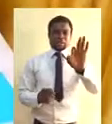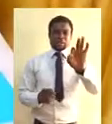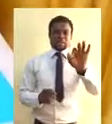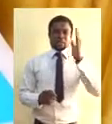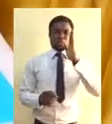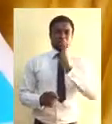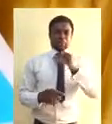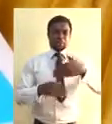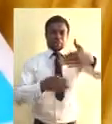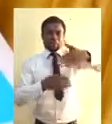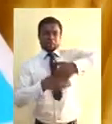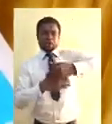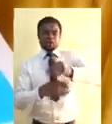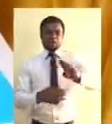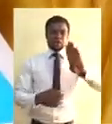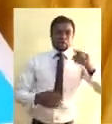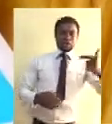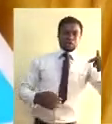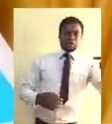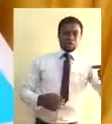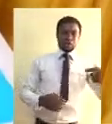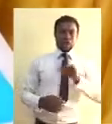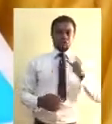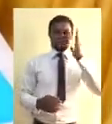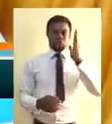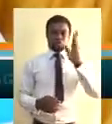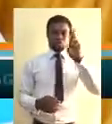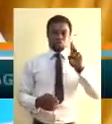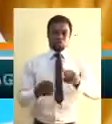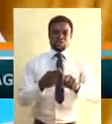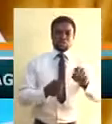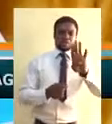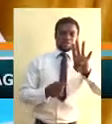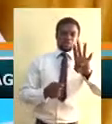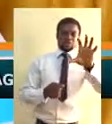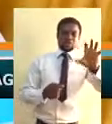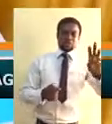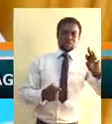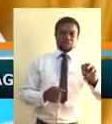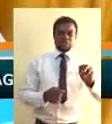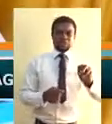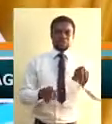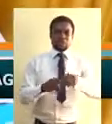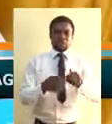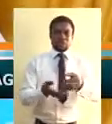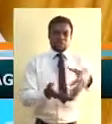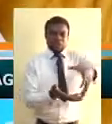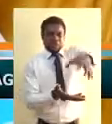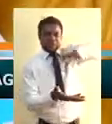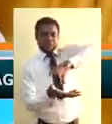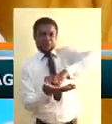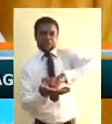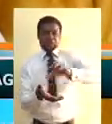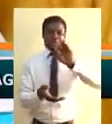be the back of the bag. Why this? I'm going to use this 4 centimeter as the folding. So this is what I'm going